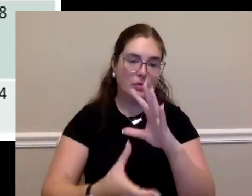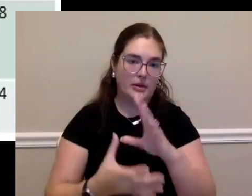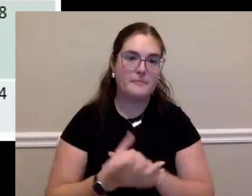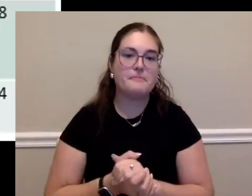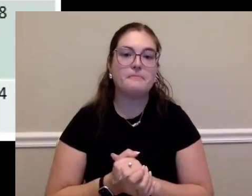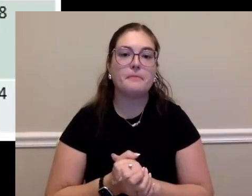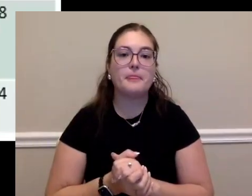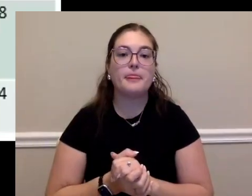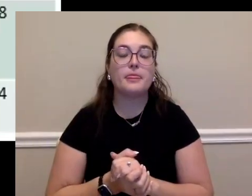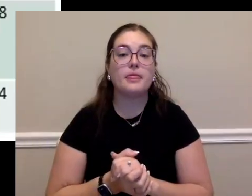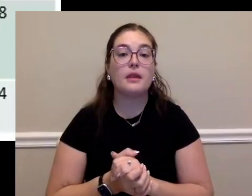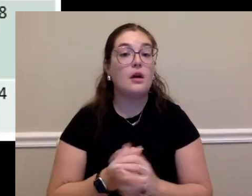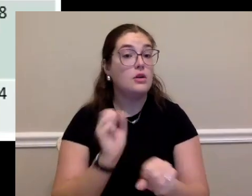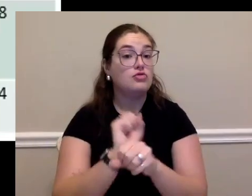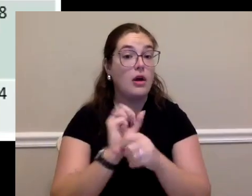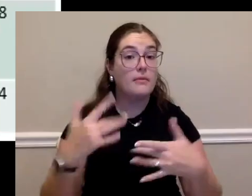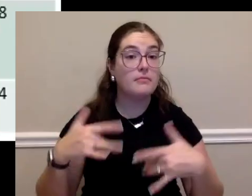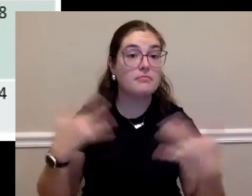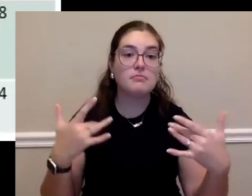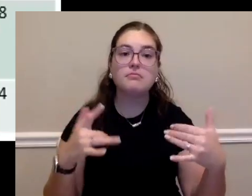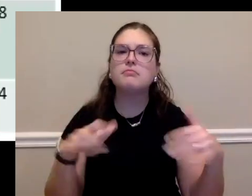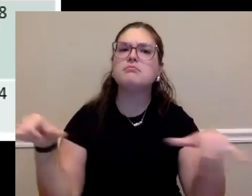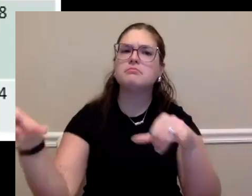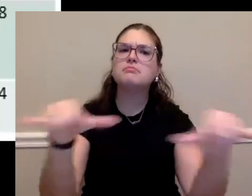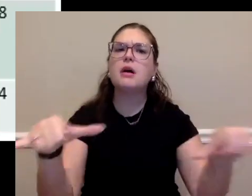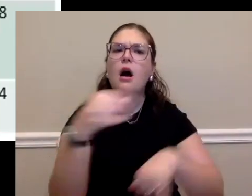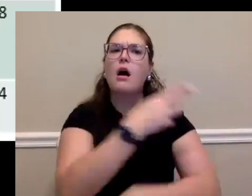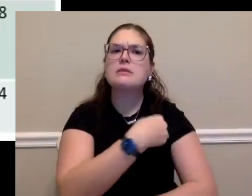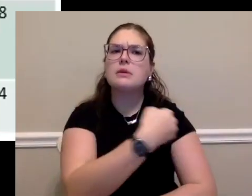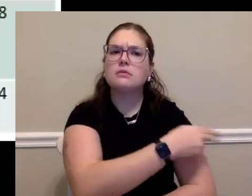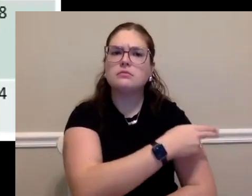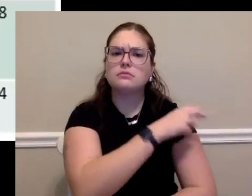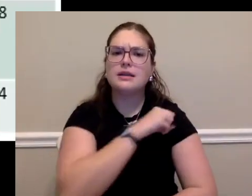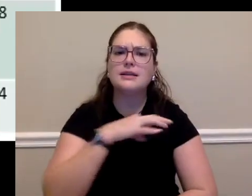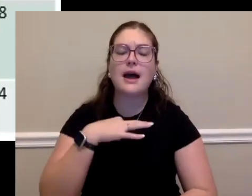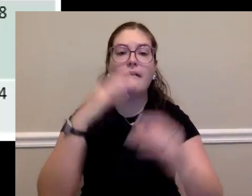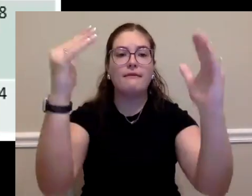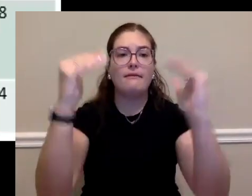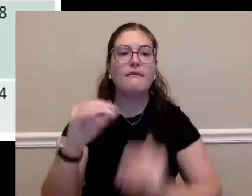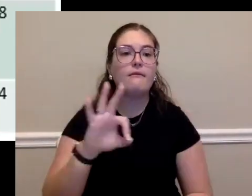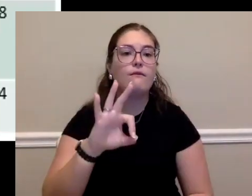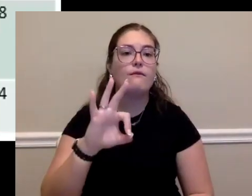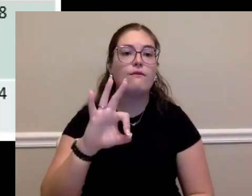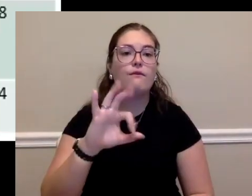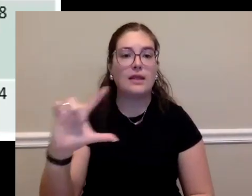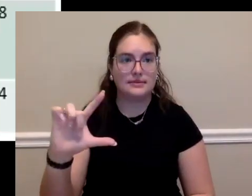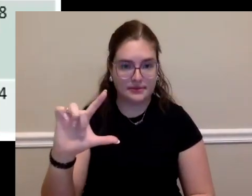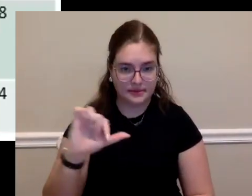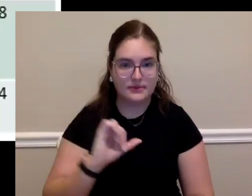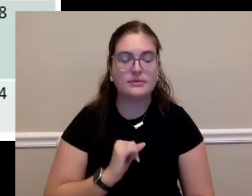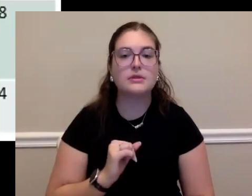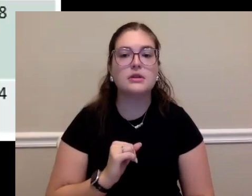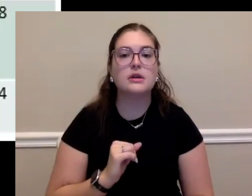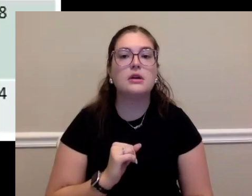Employment status, primarily hospital staff, but the second largest group were freelance interpreters. And the